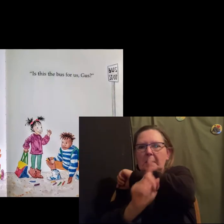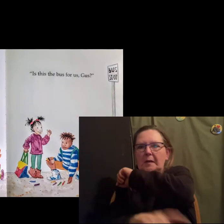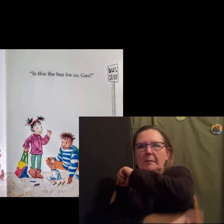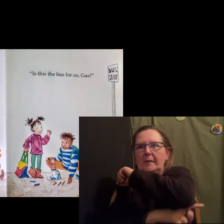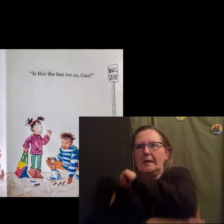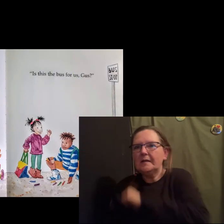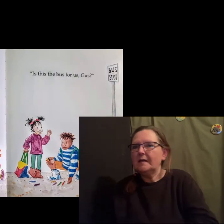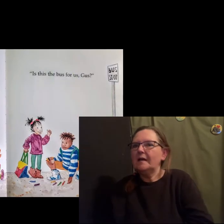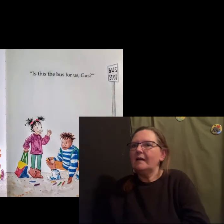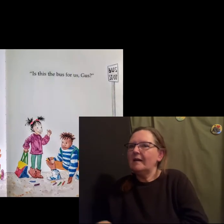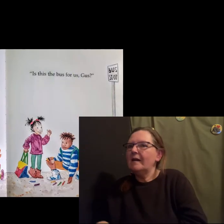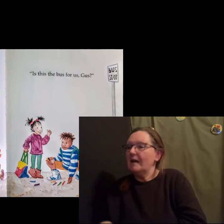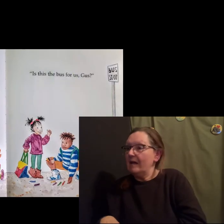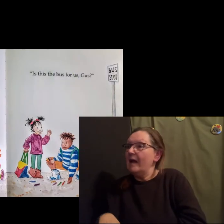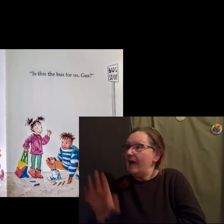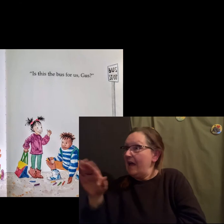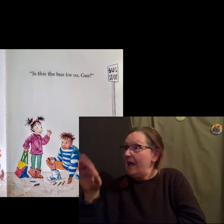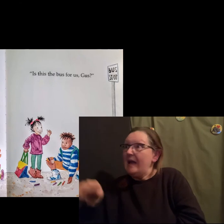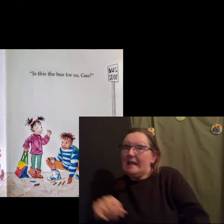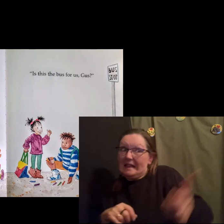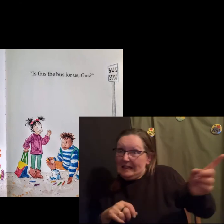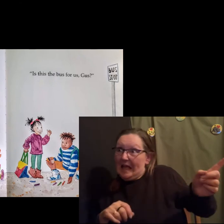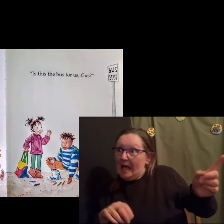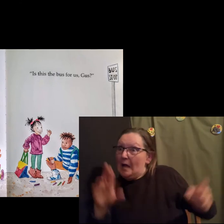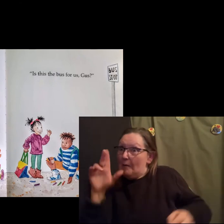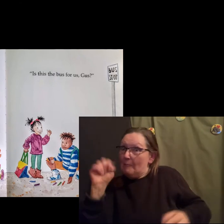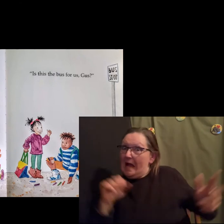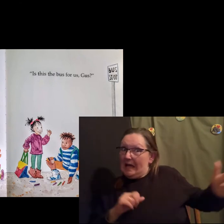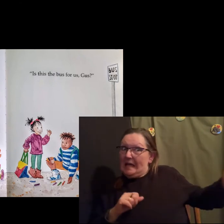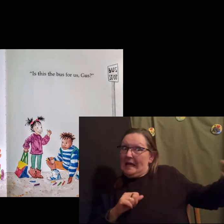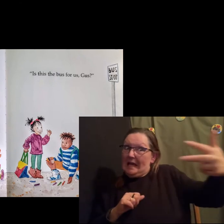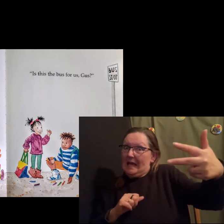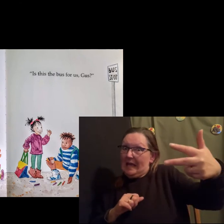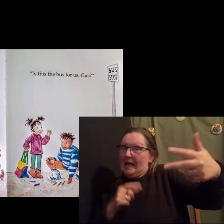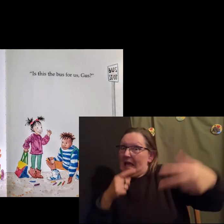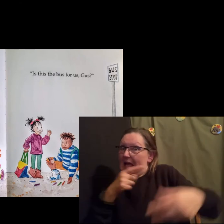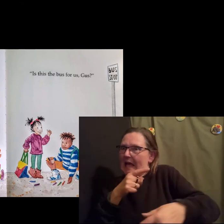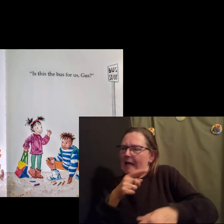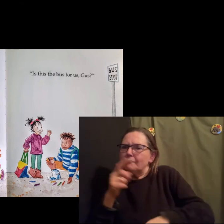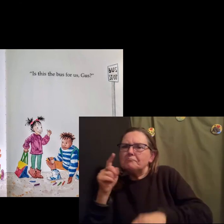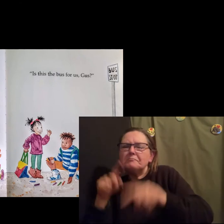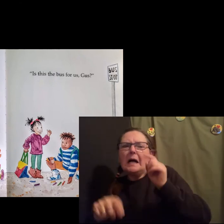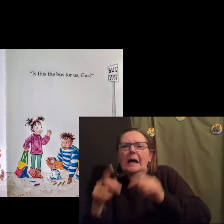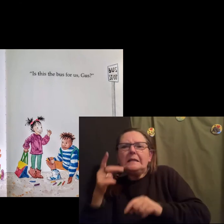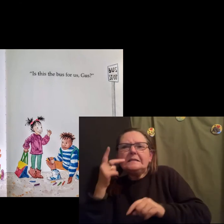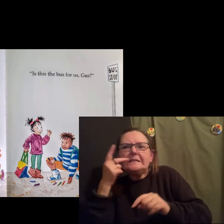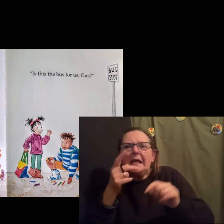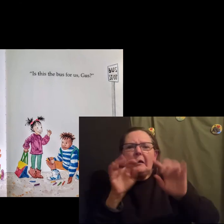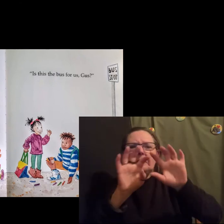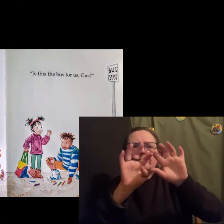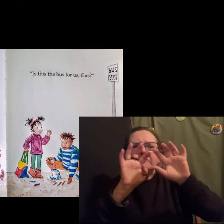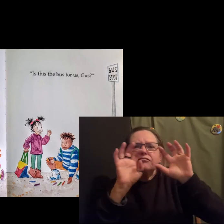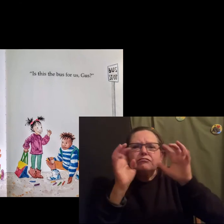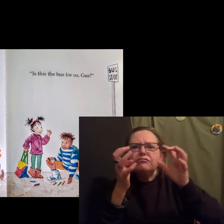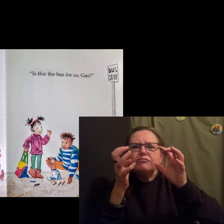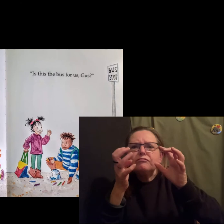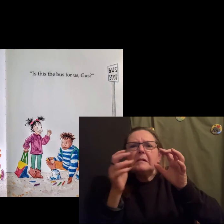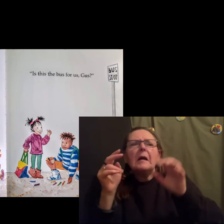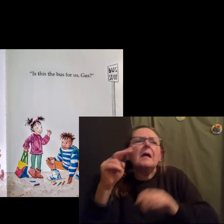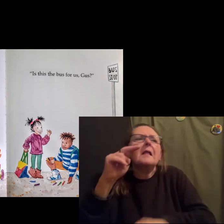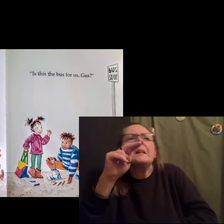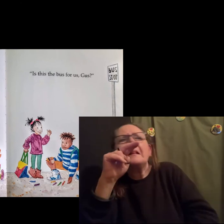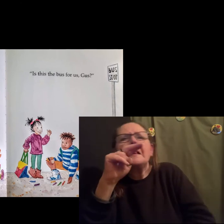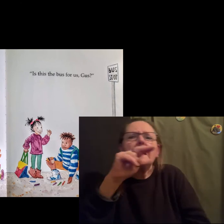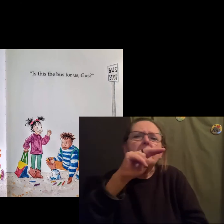Is this the bus for us, Gus? Oh, we can hardly see that one, but that looks kind of like